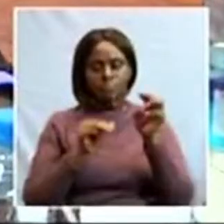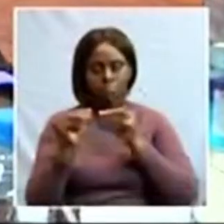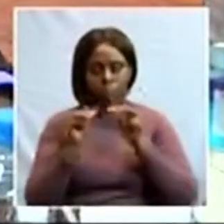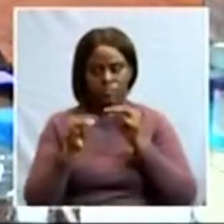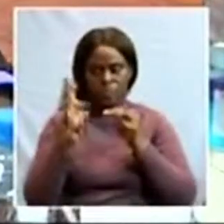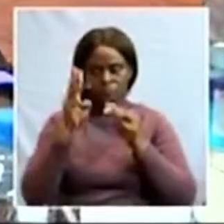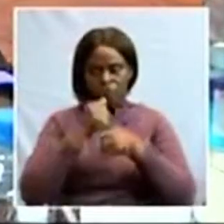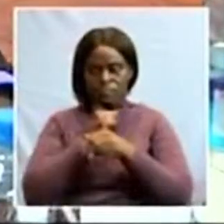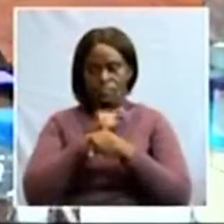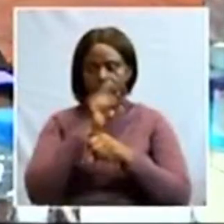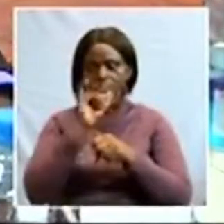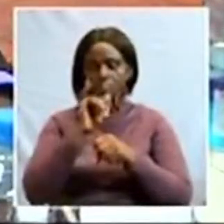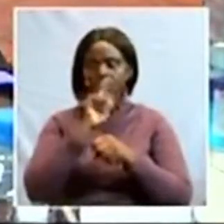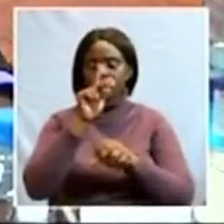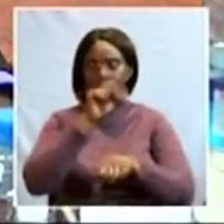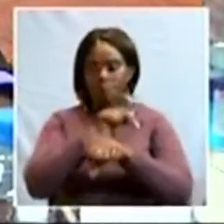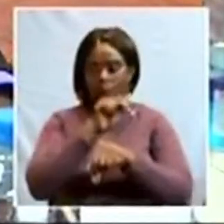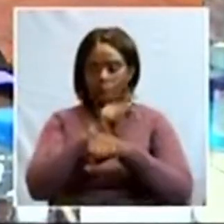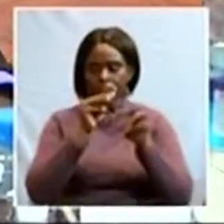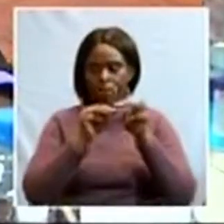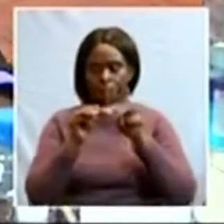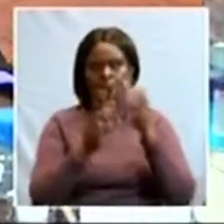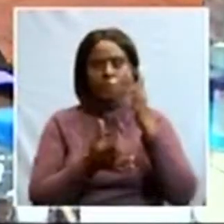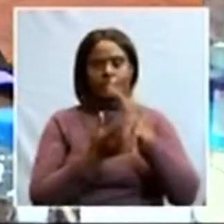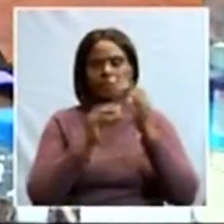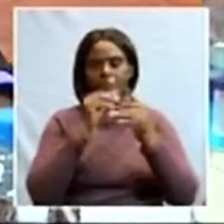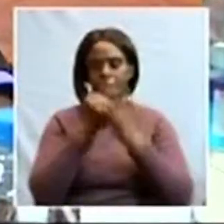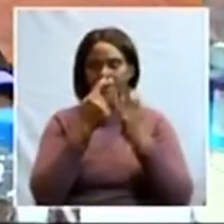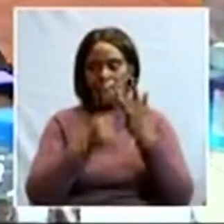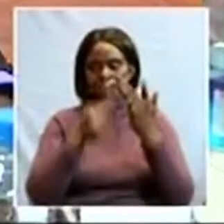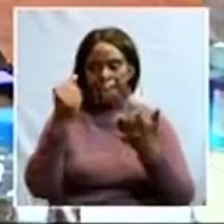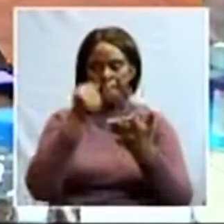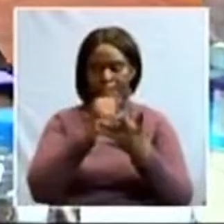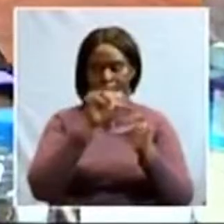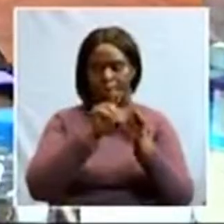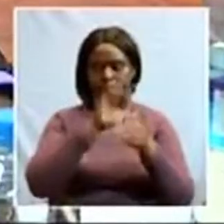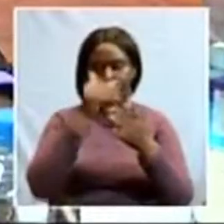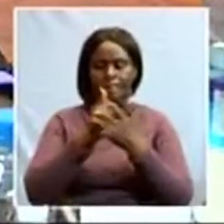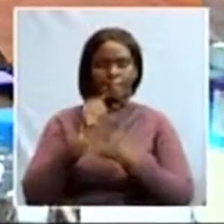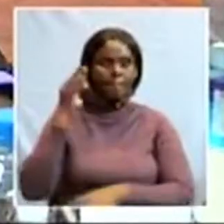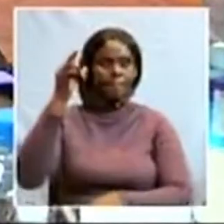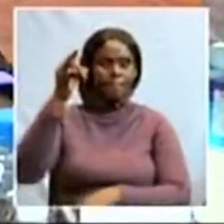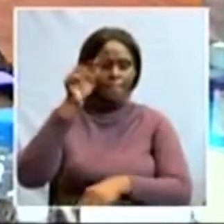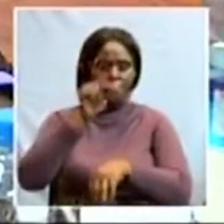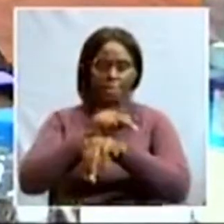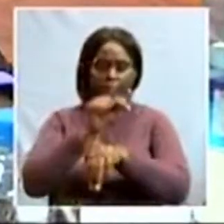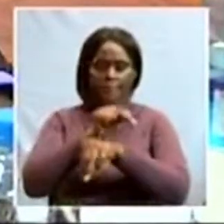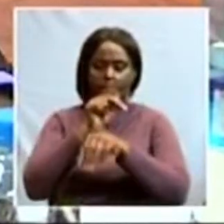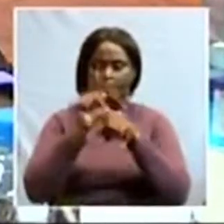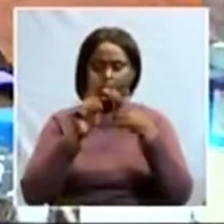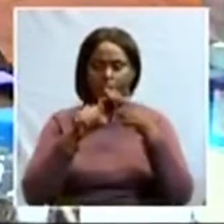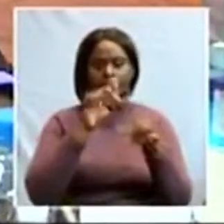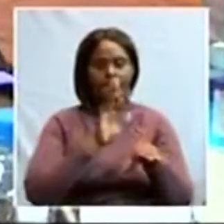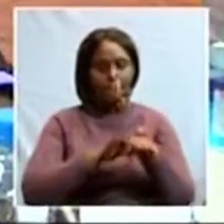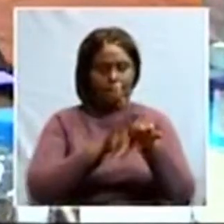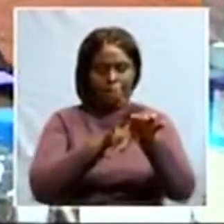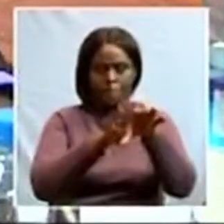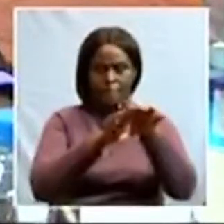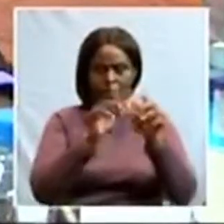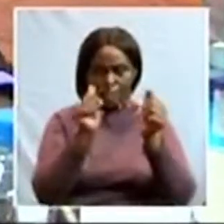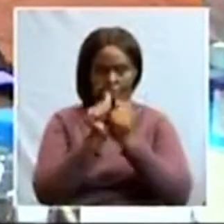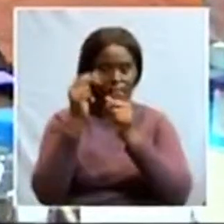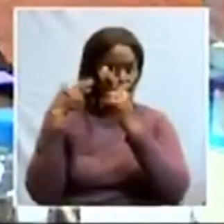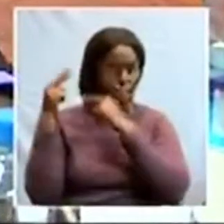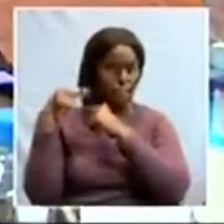Management will ensure that project management techniques are employed on all future projects to track and